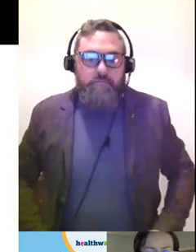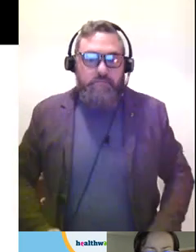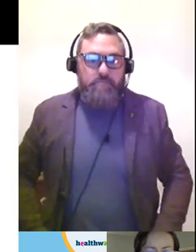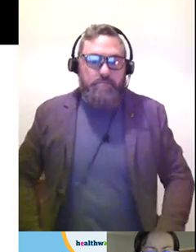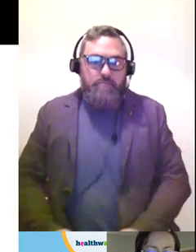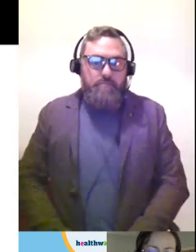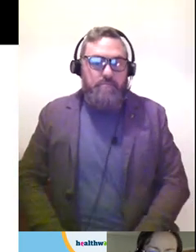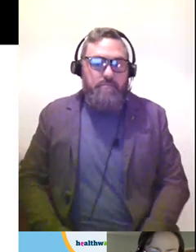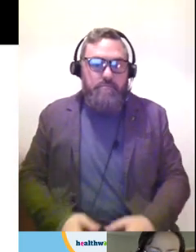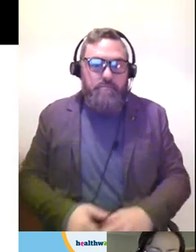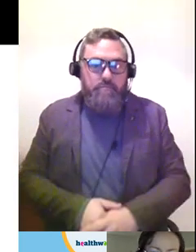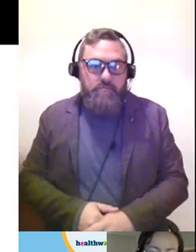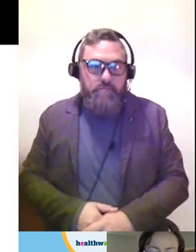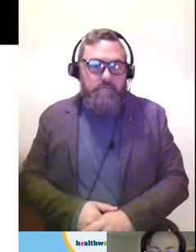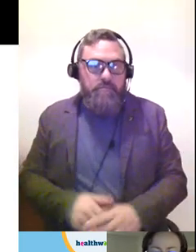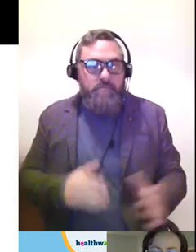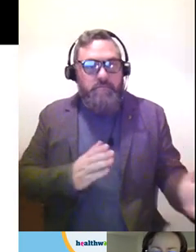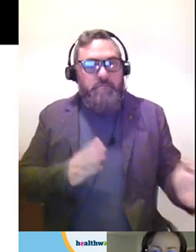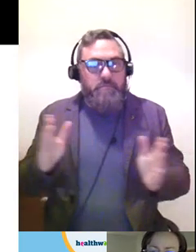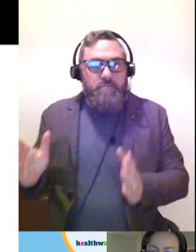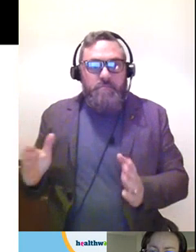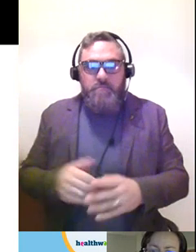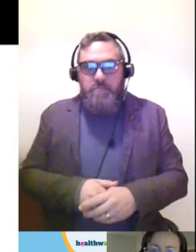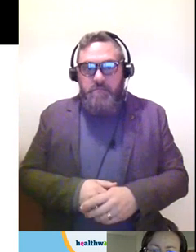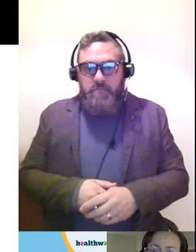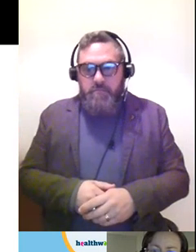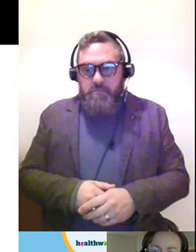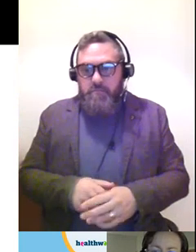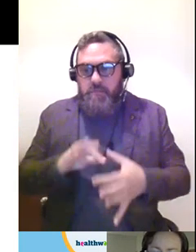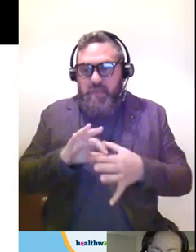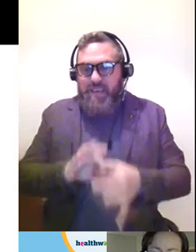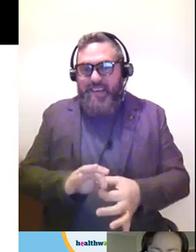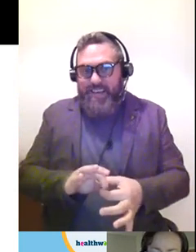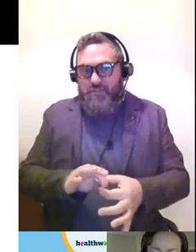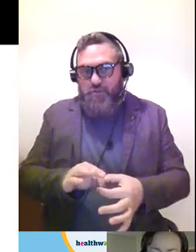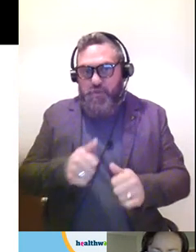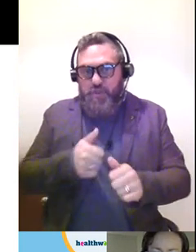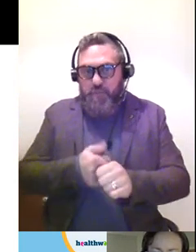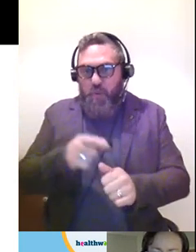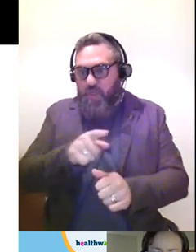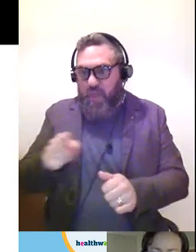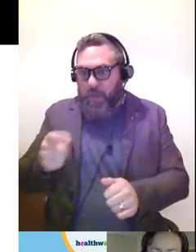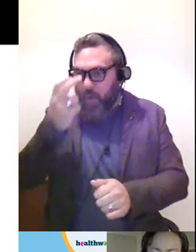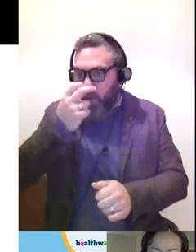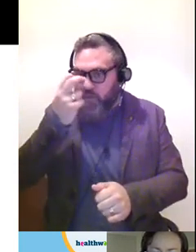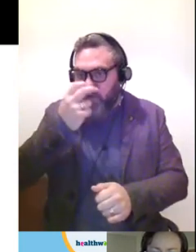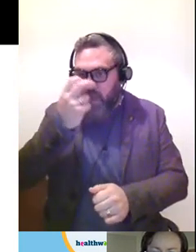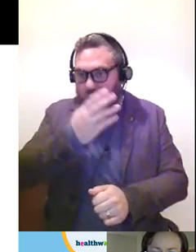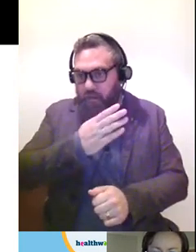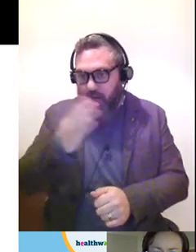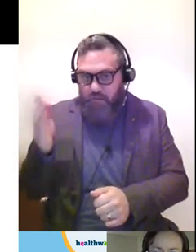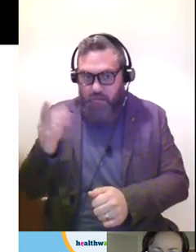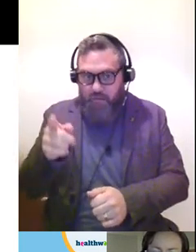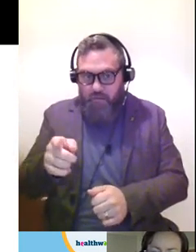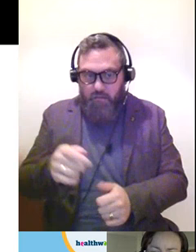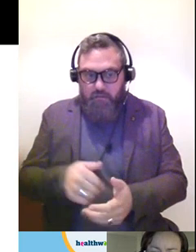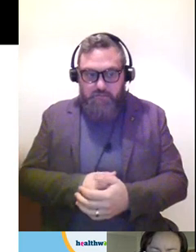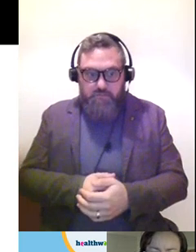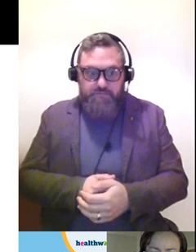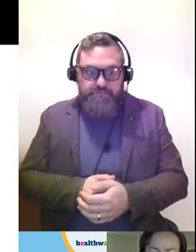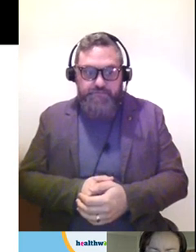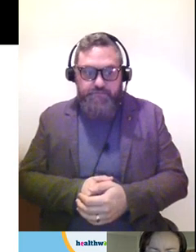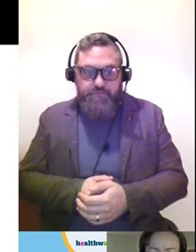The next priority, so moving on again, is about supporting people as they get older. Our overall